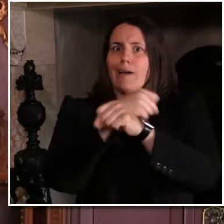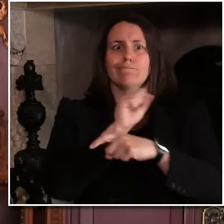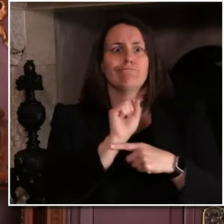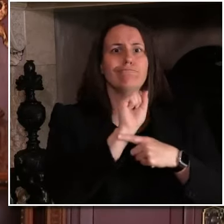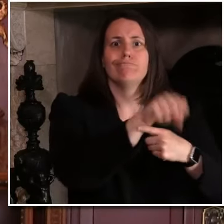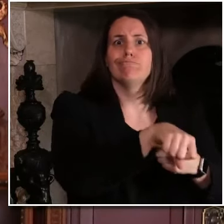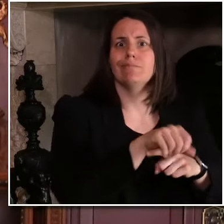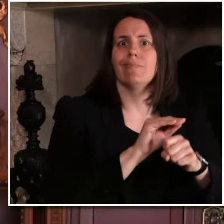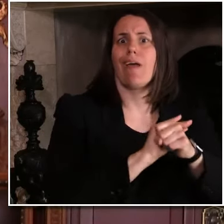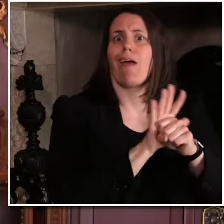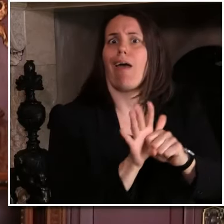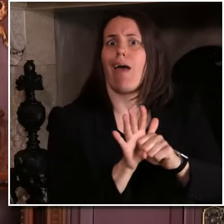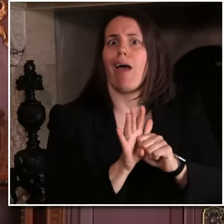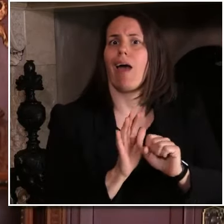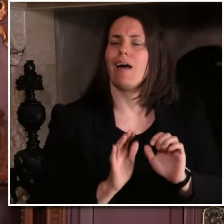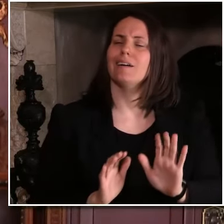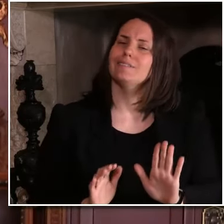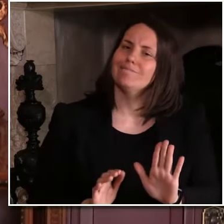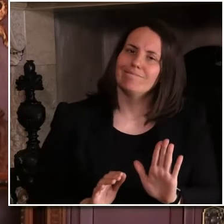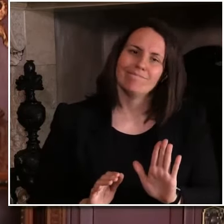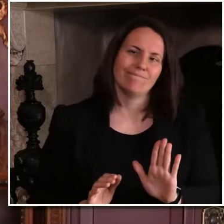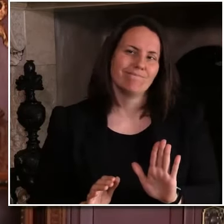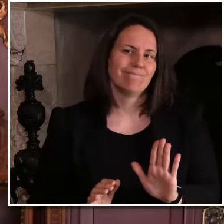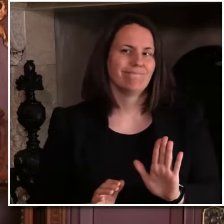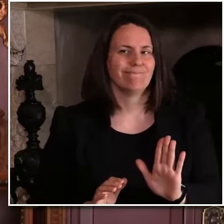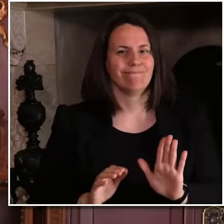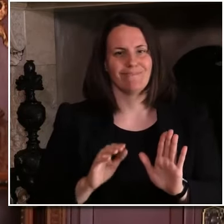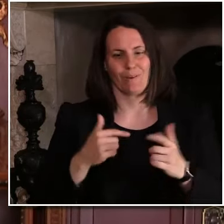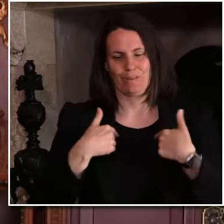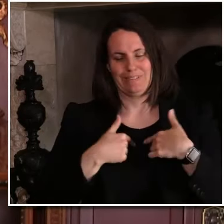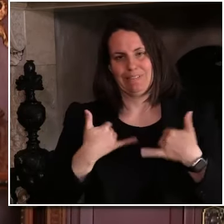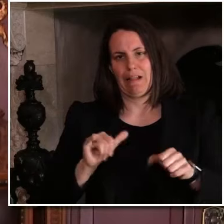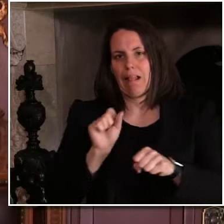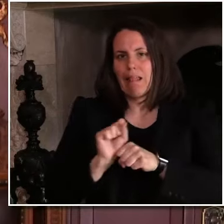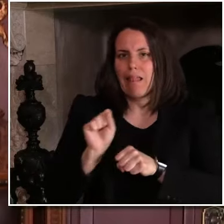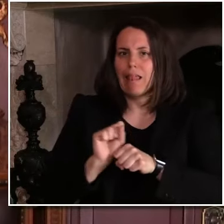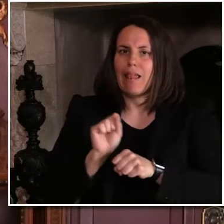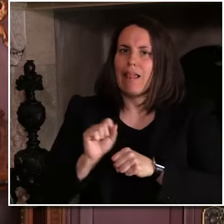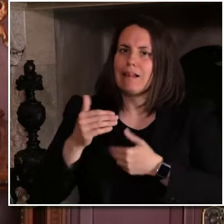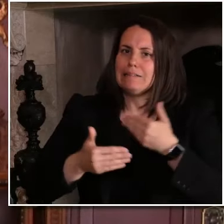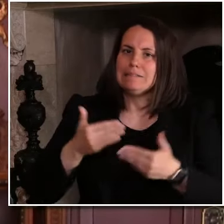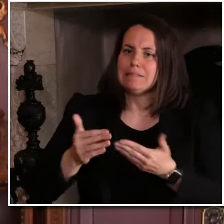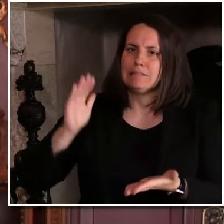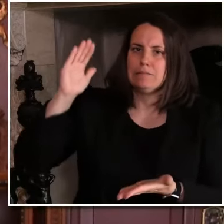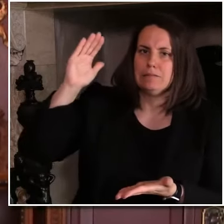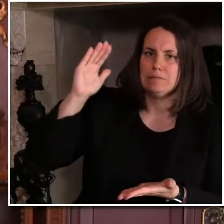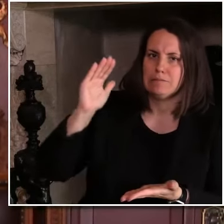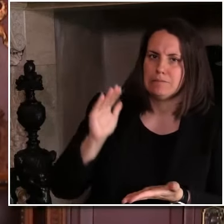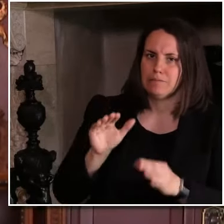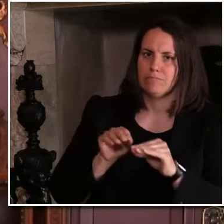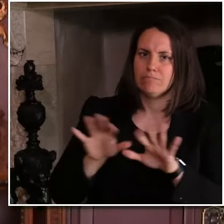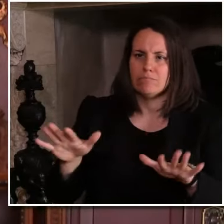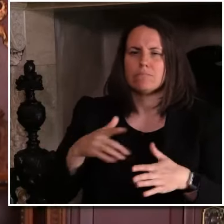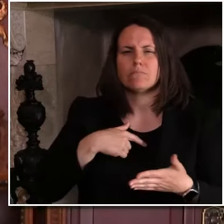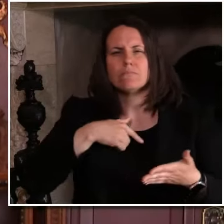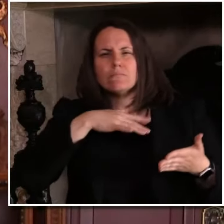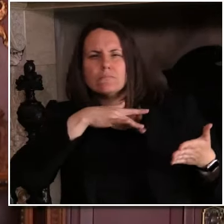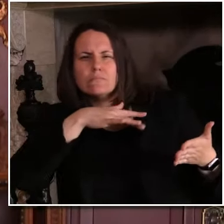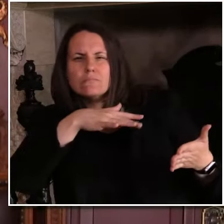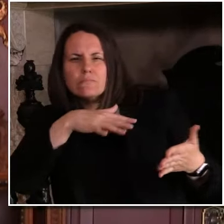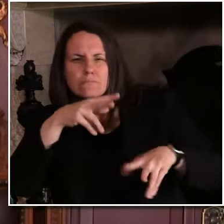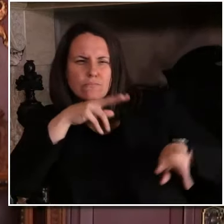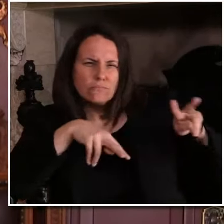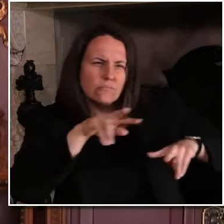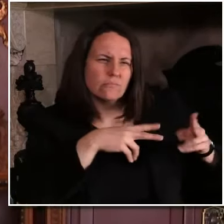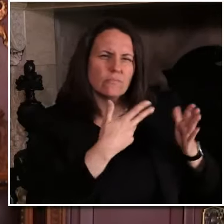find to dial back things that may be restricted businesses